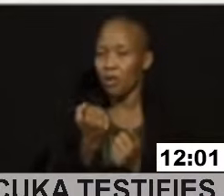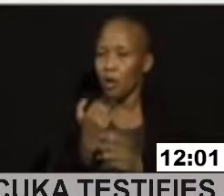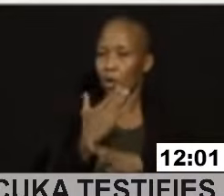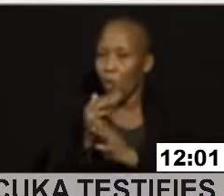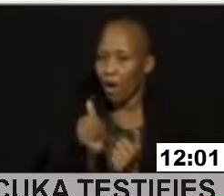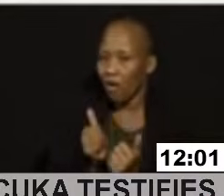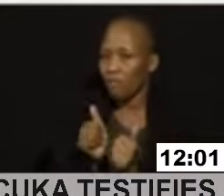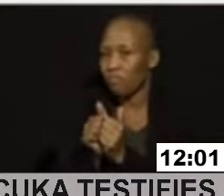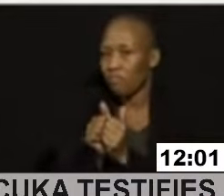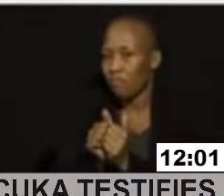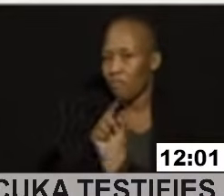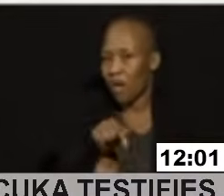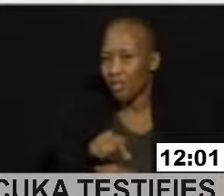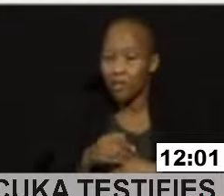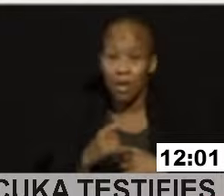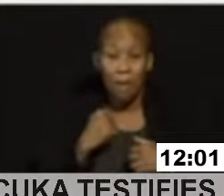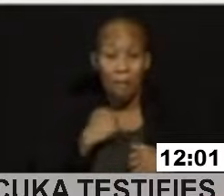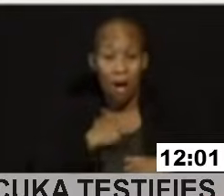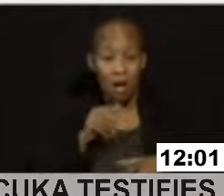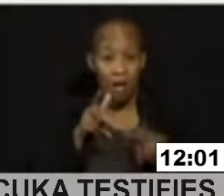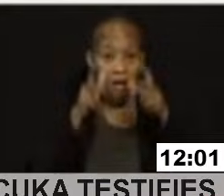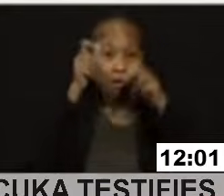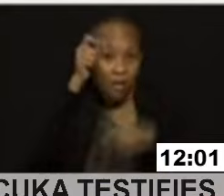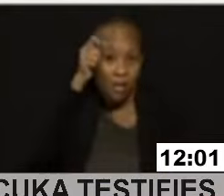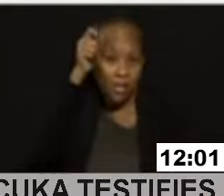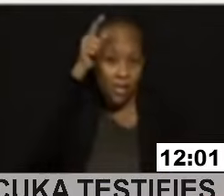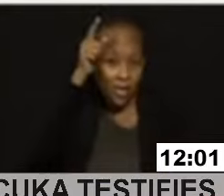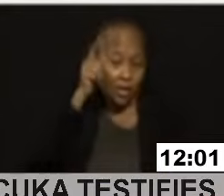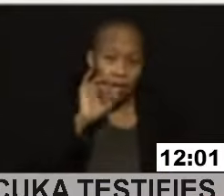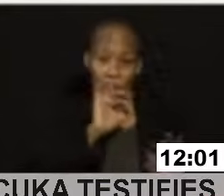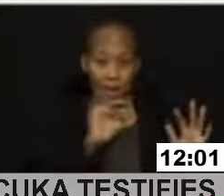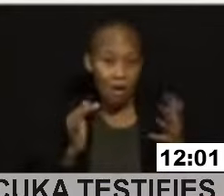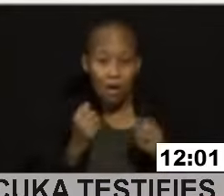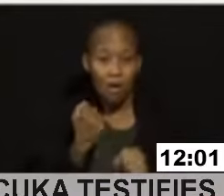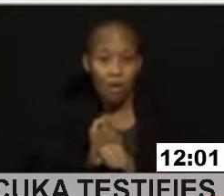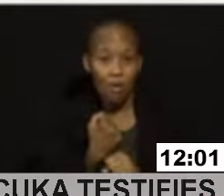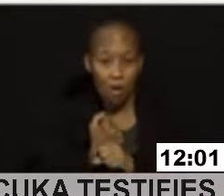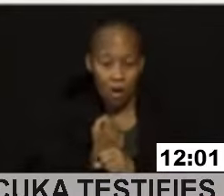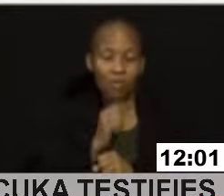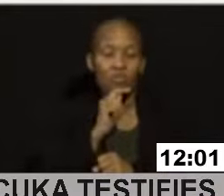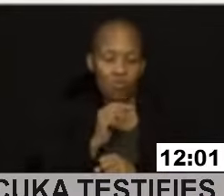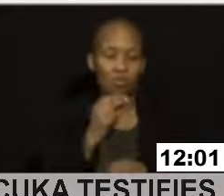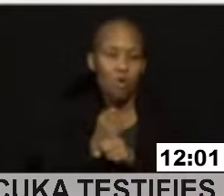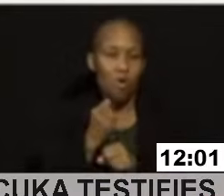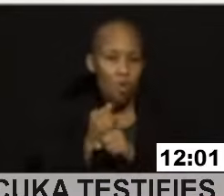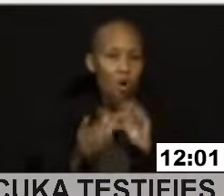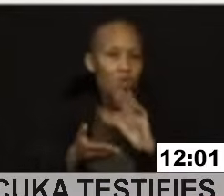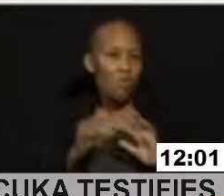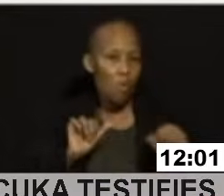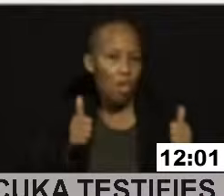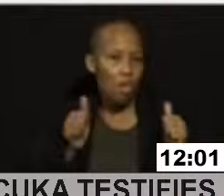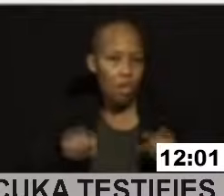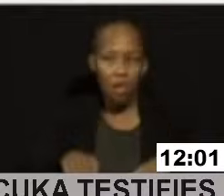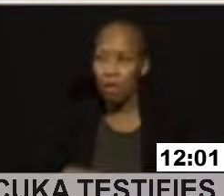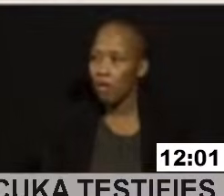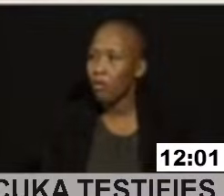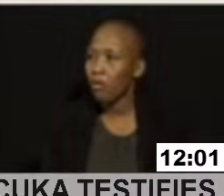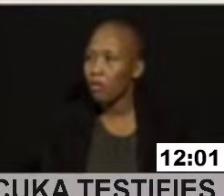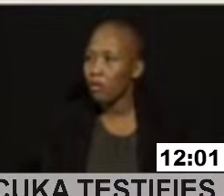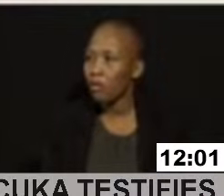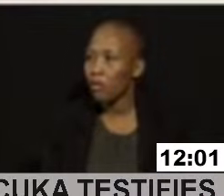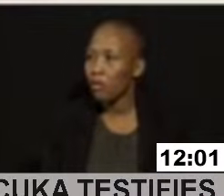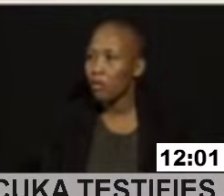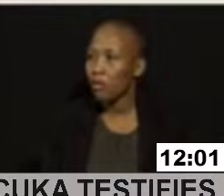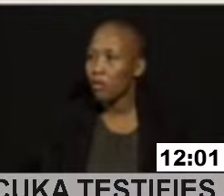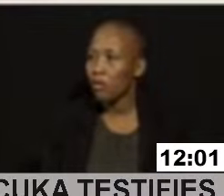So that was my interpretation of it, and that's how it worked, and it worked very well in practice. It